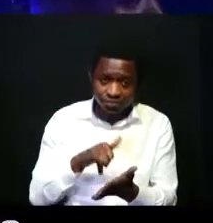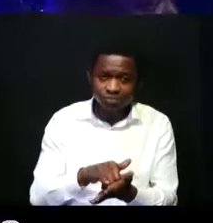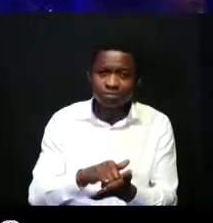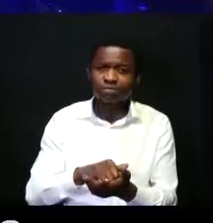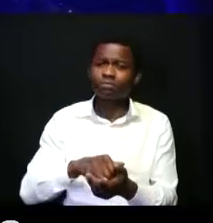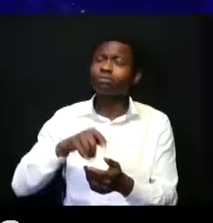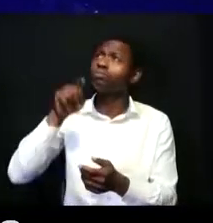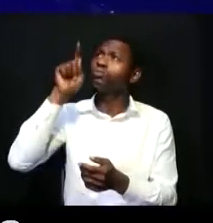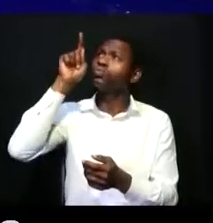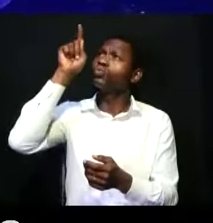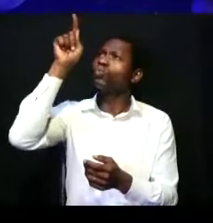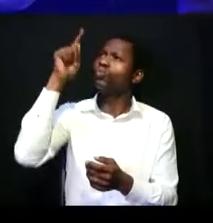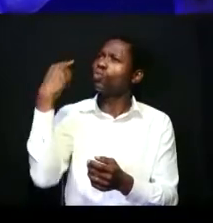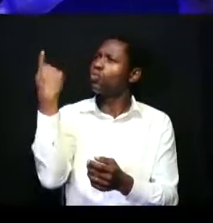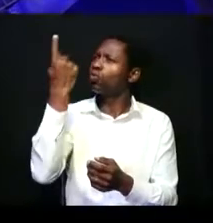ase